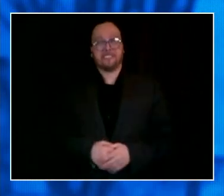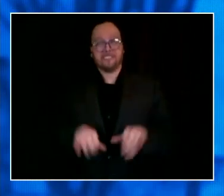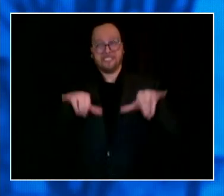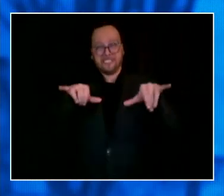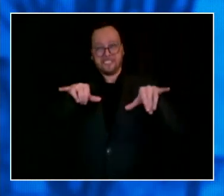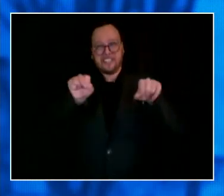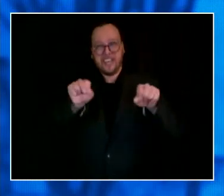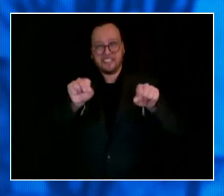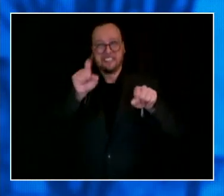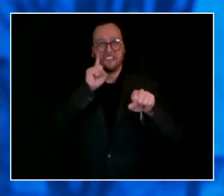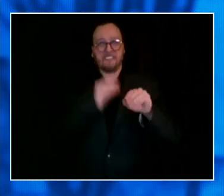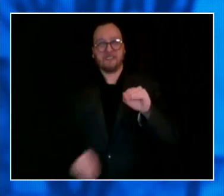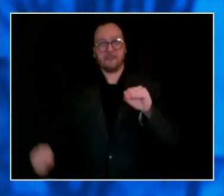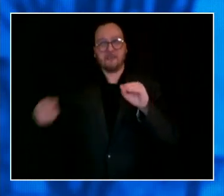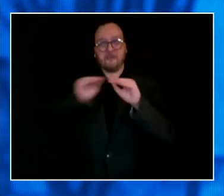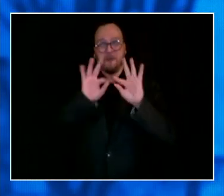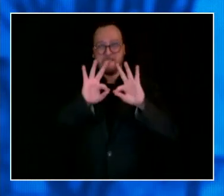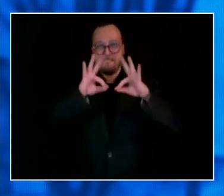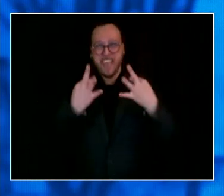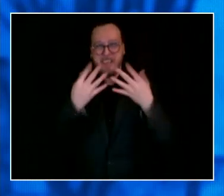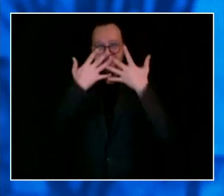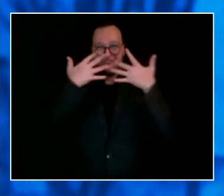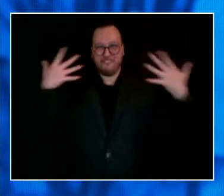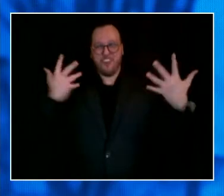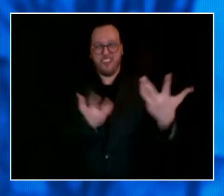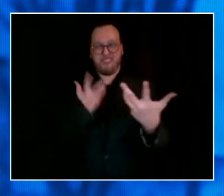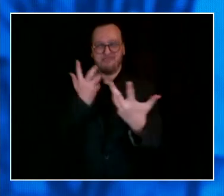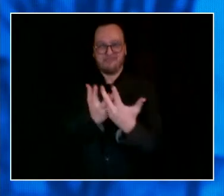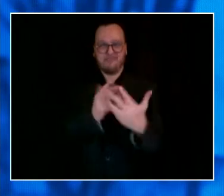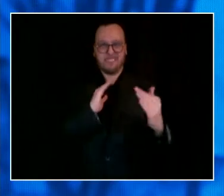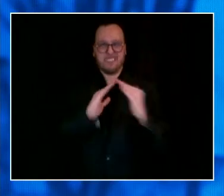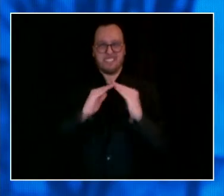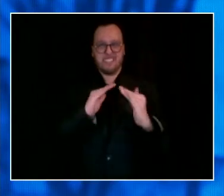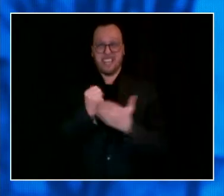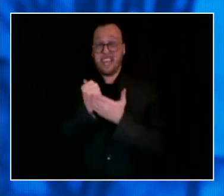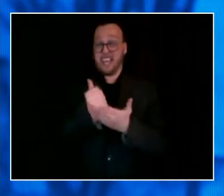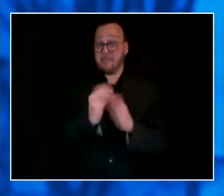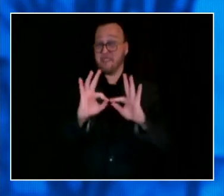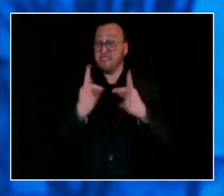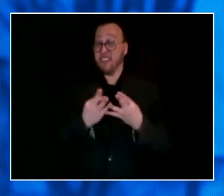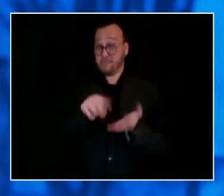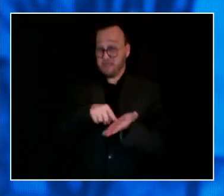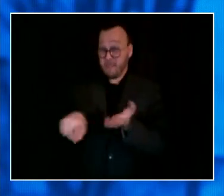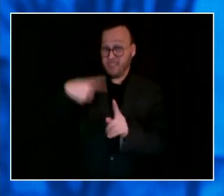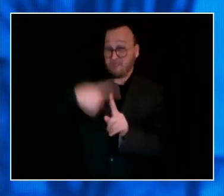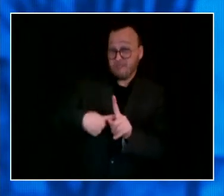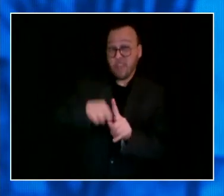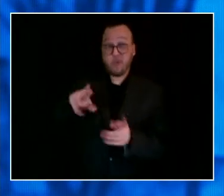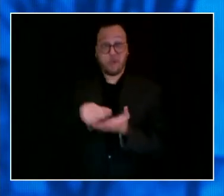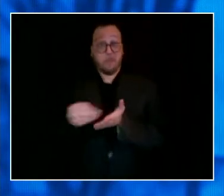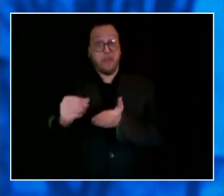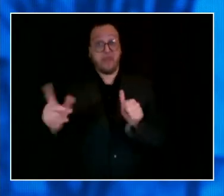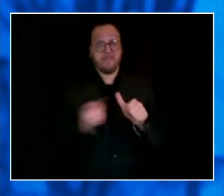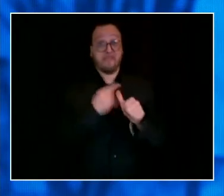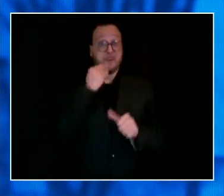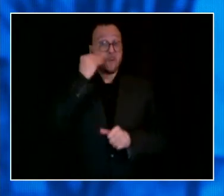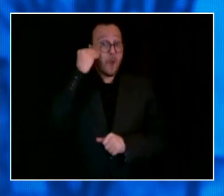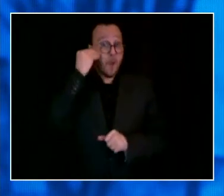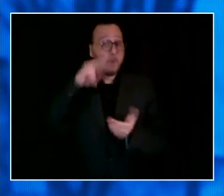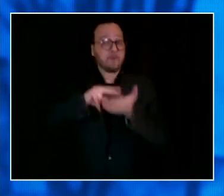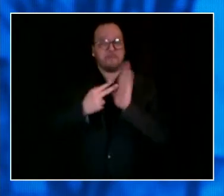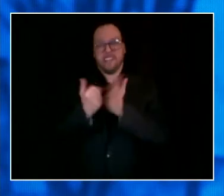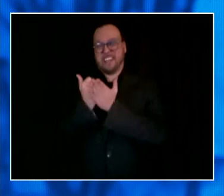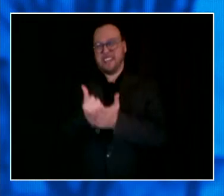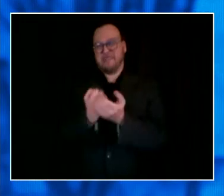to a more family-friendly city. Helping families make rent or buy their first homes means helping them save